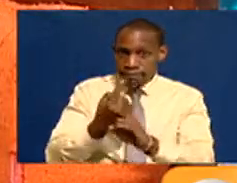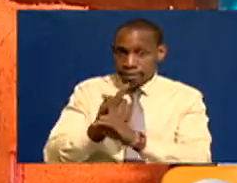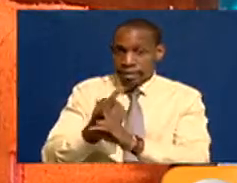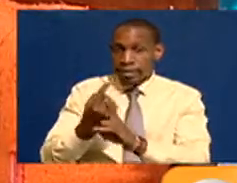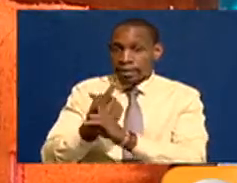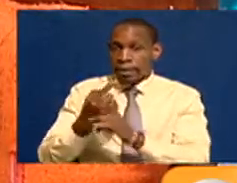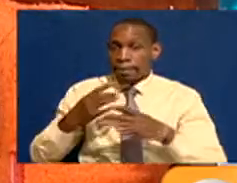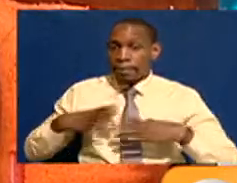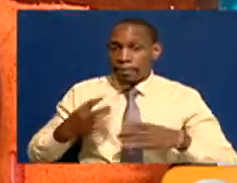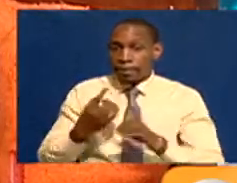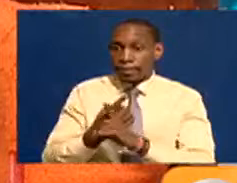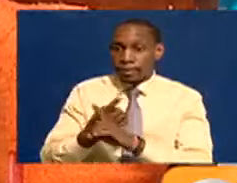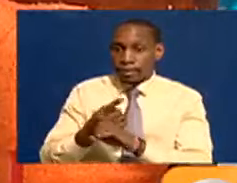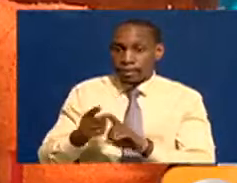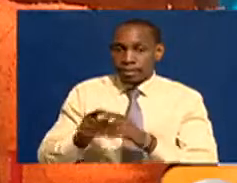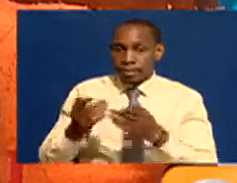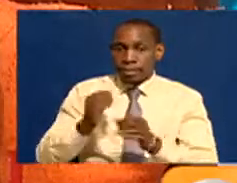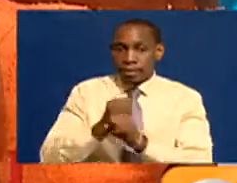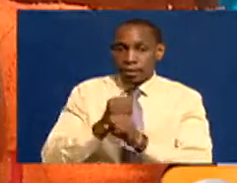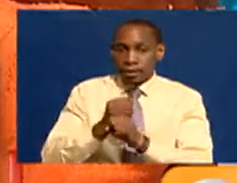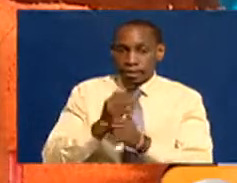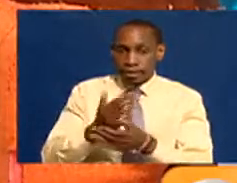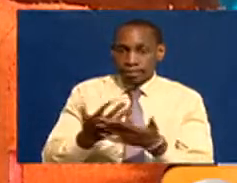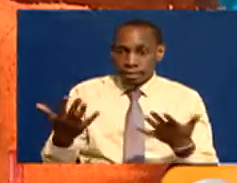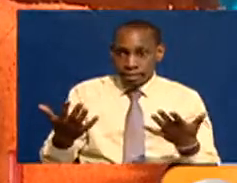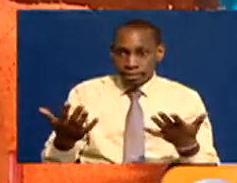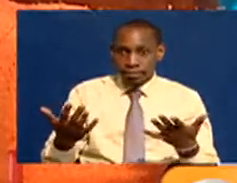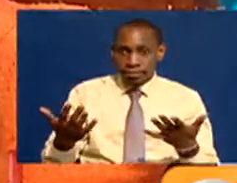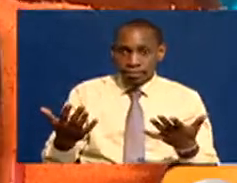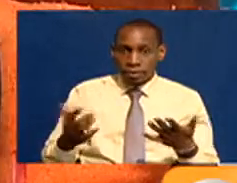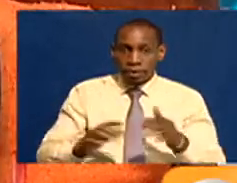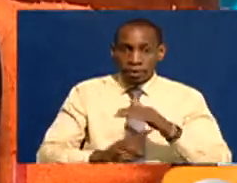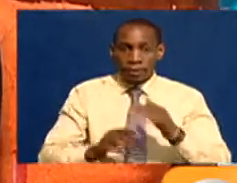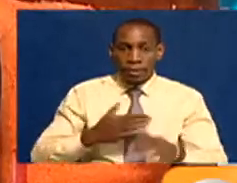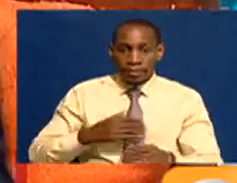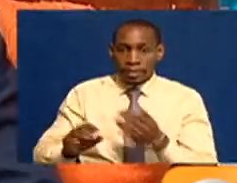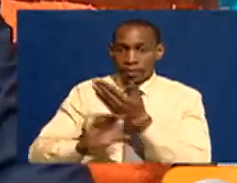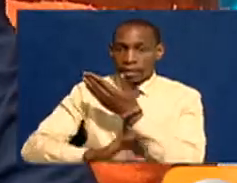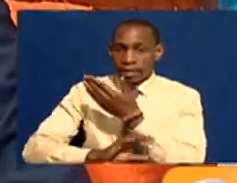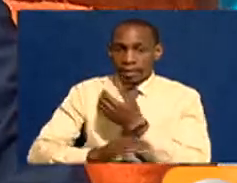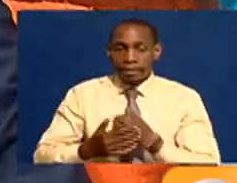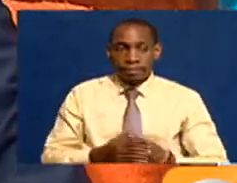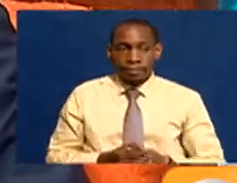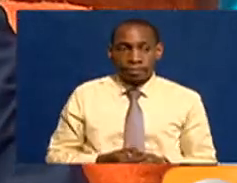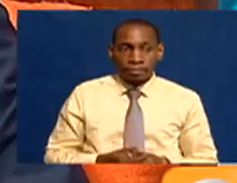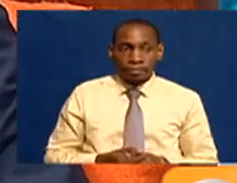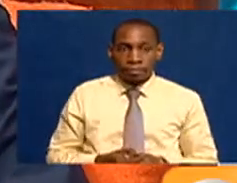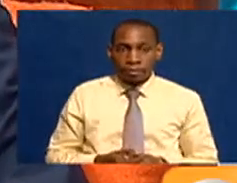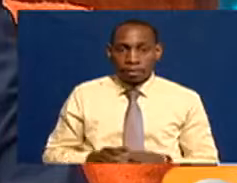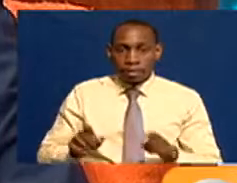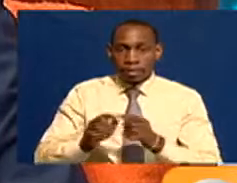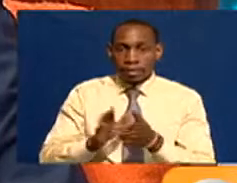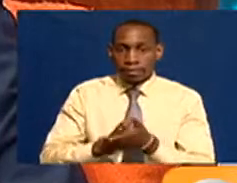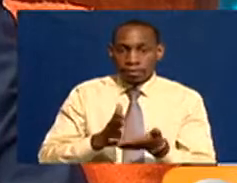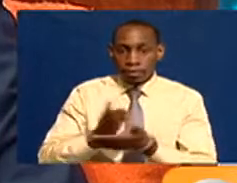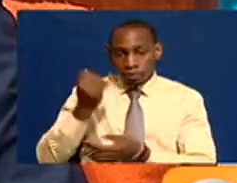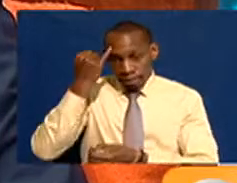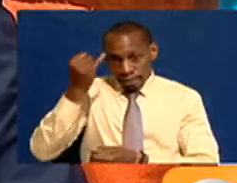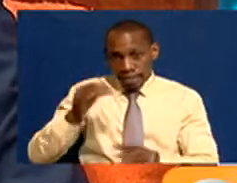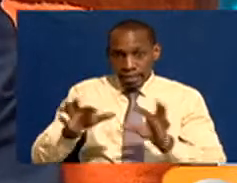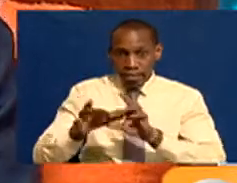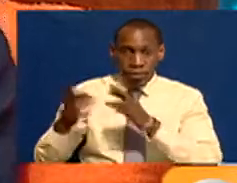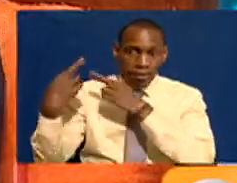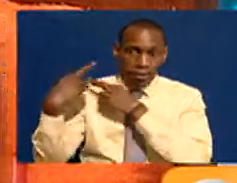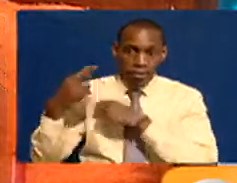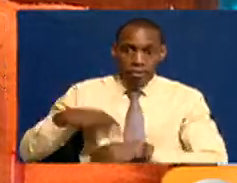people on how we should do certain things that pertain to my ministry and also the country. And through the principle of collective responsibility,